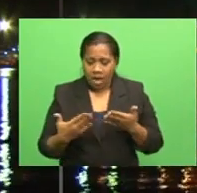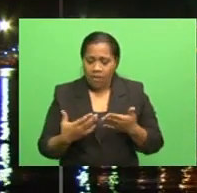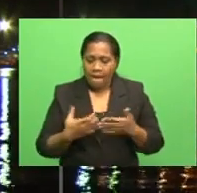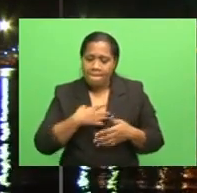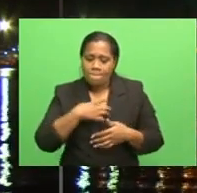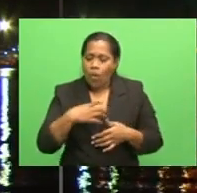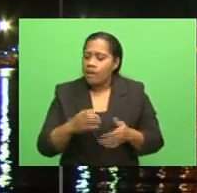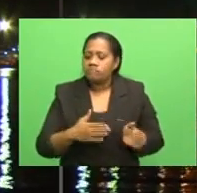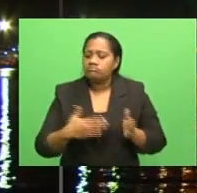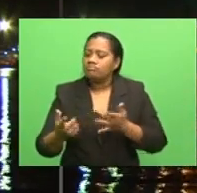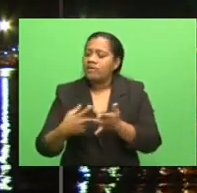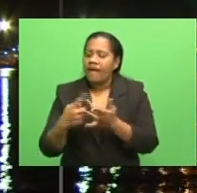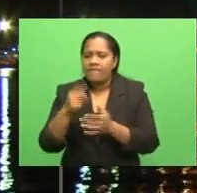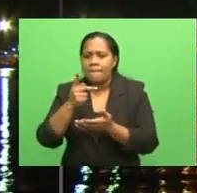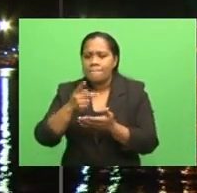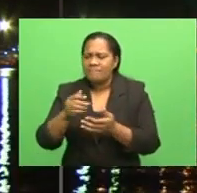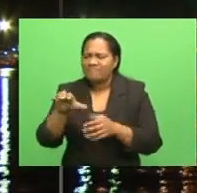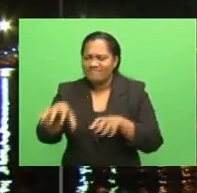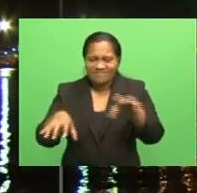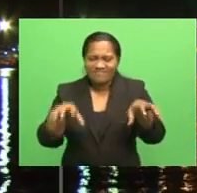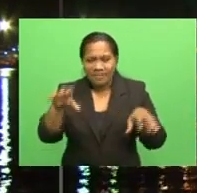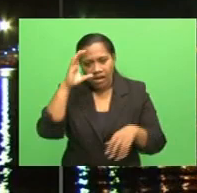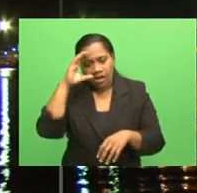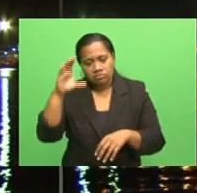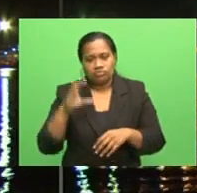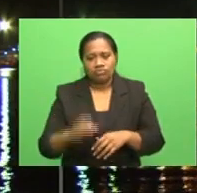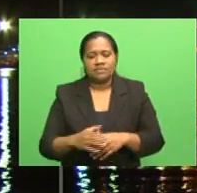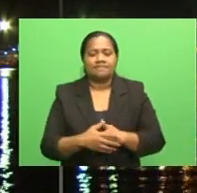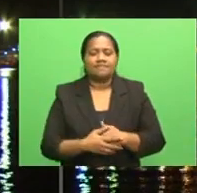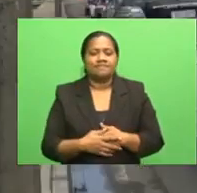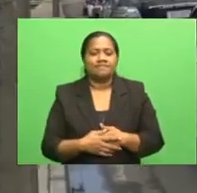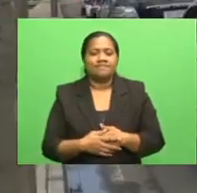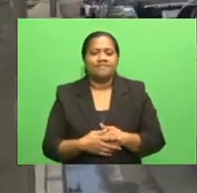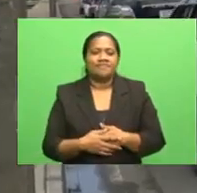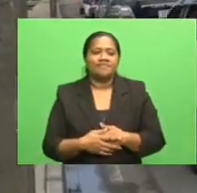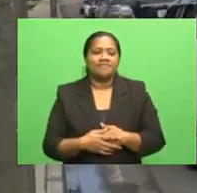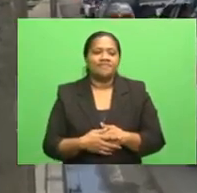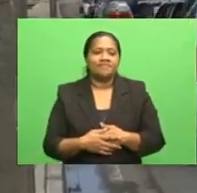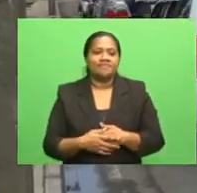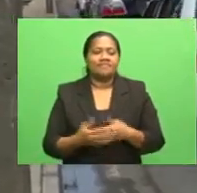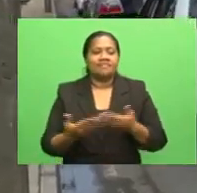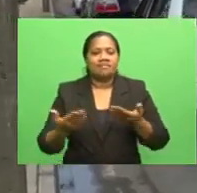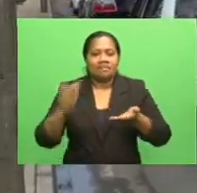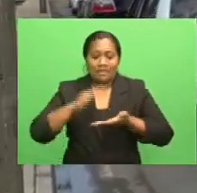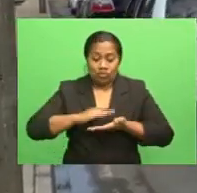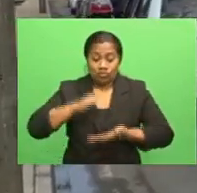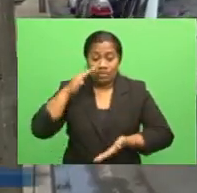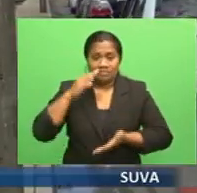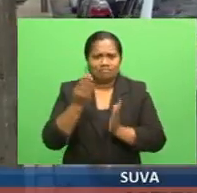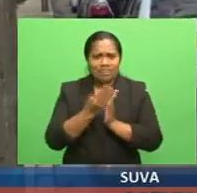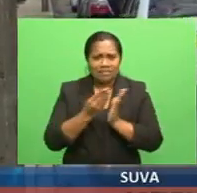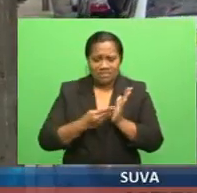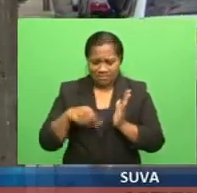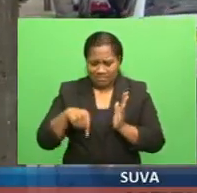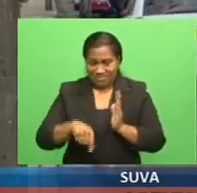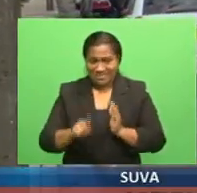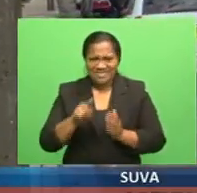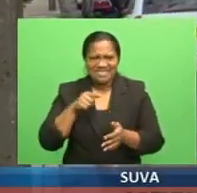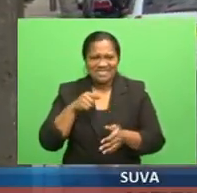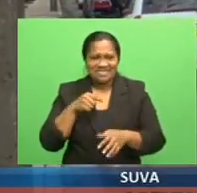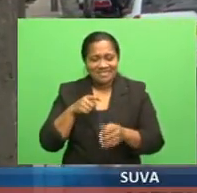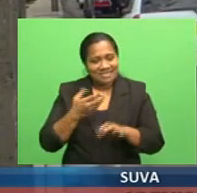other parts of the country. Apenisa Wangarundovu has more. With an increased budget allocation for this new financial